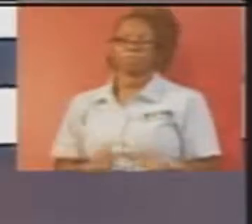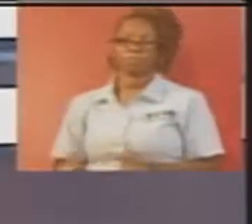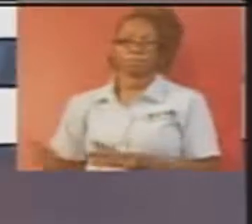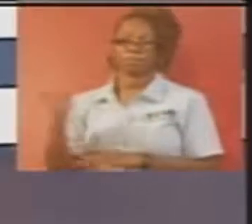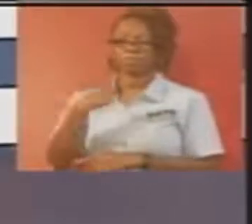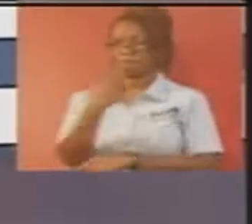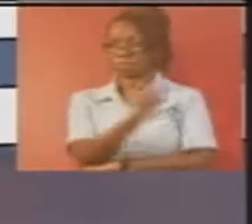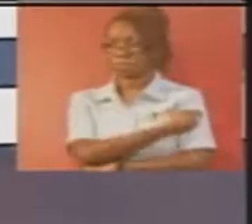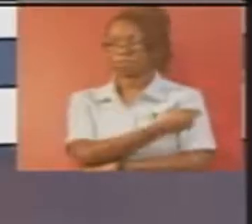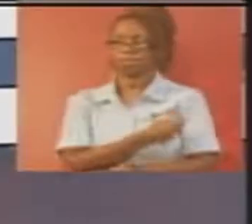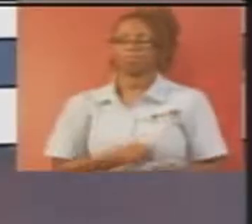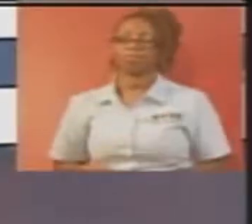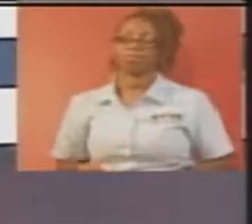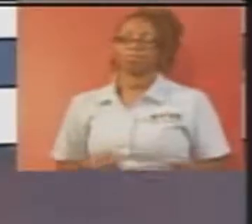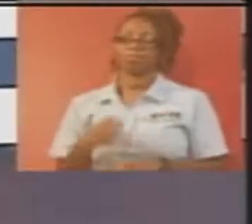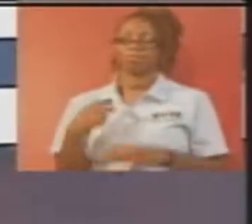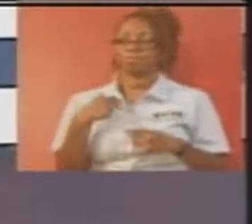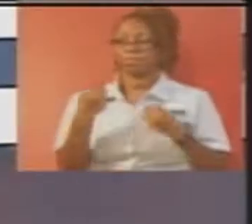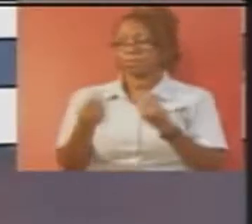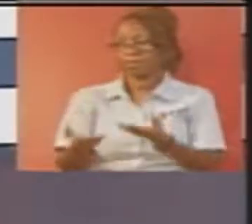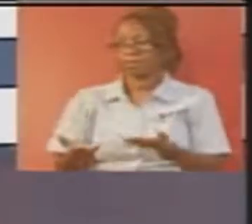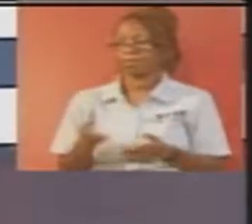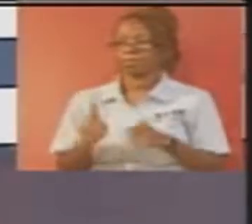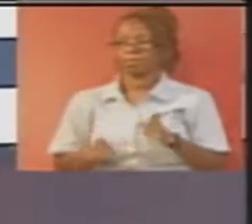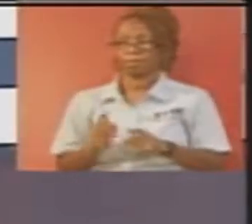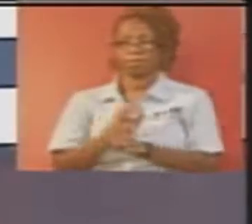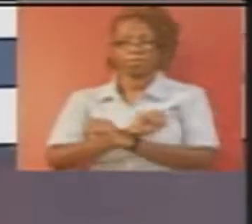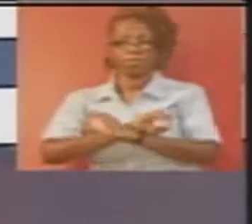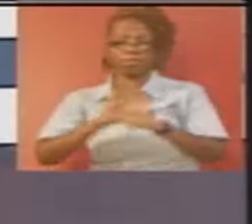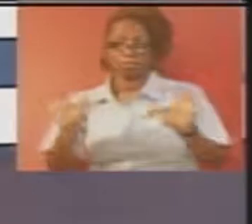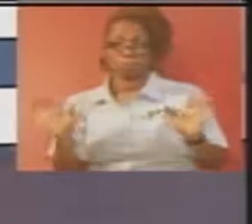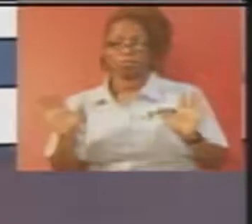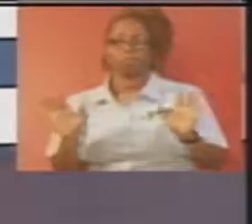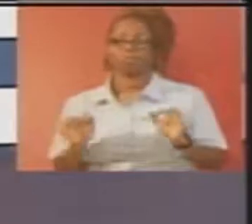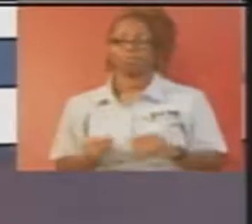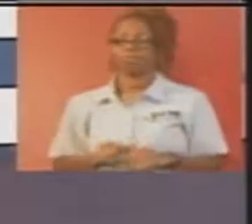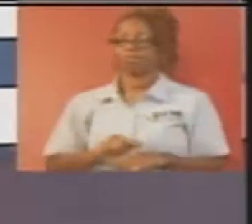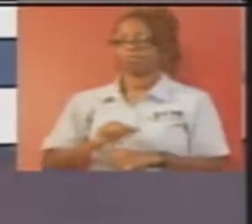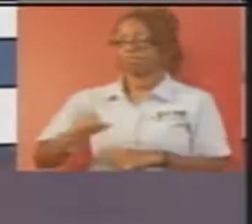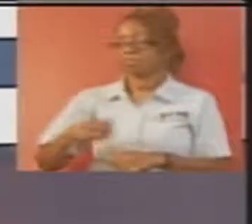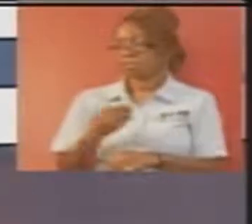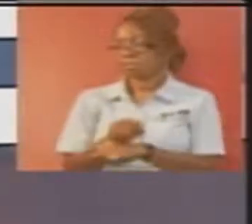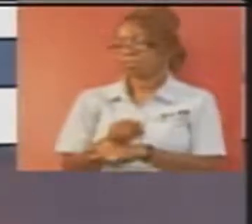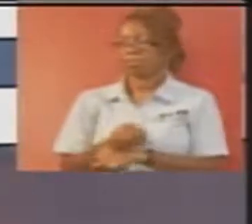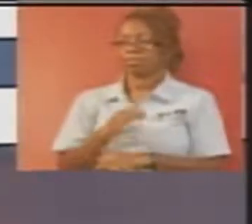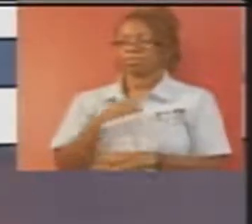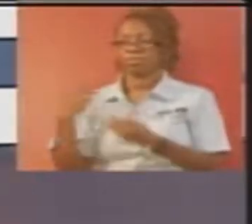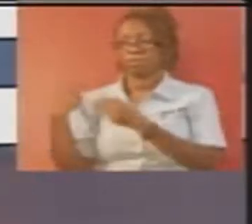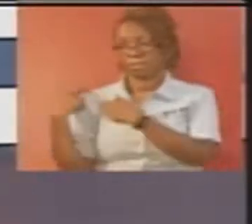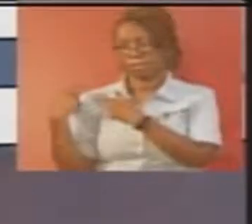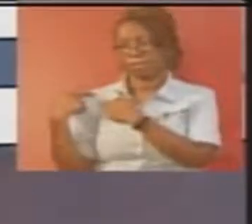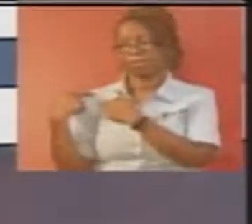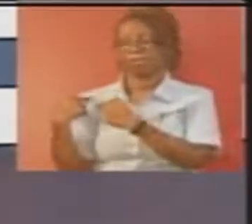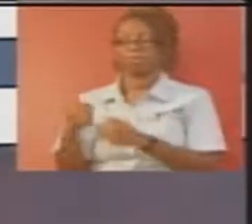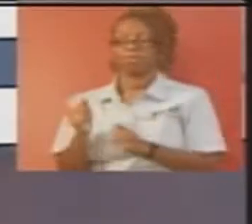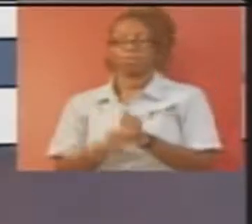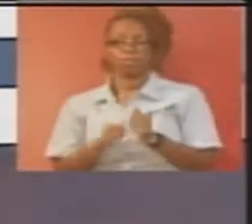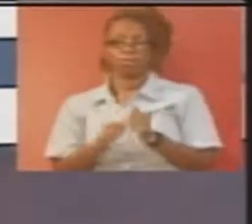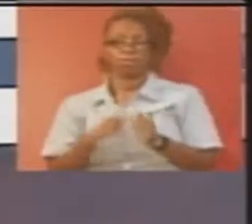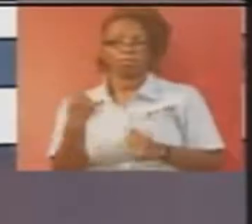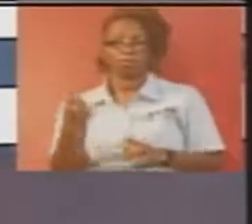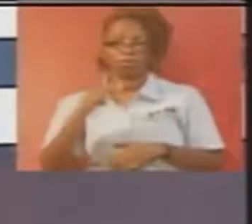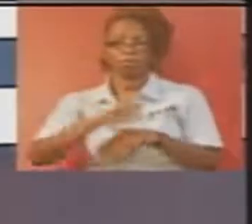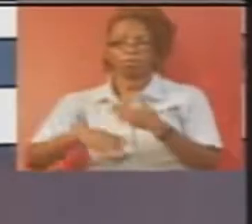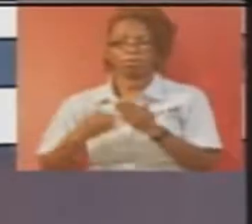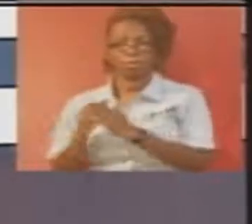clear functions, responsibilities, and deadlines for all persons involved in this committee. Establish an operations